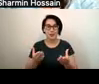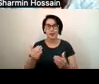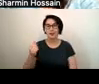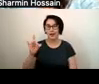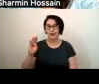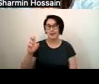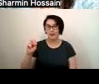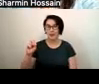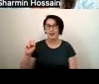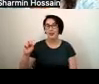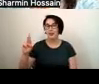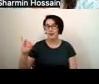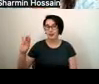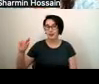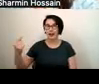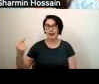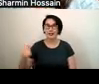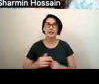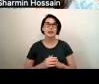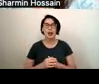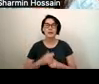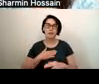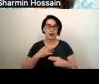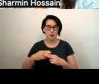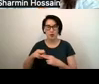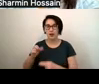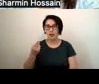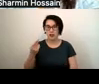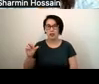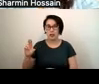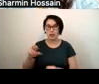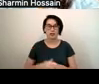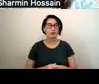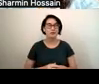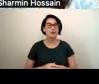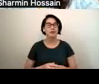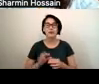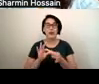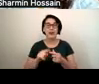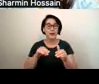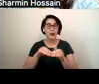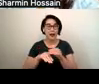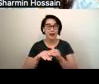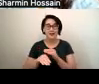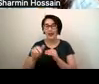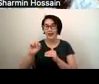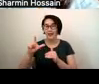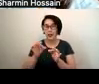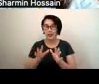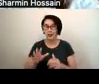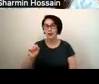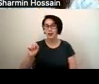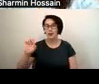want to begin with a note on access. Today's ASL interpreters are Ebony Gaetan and Stephanie